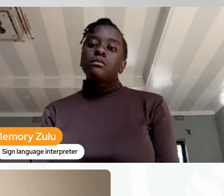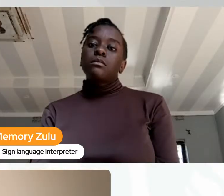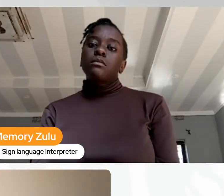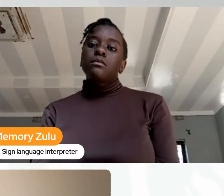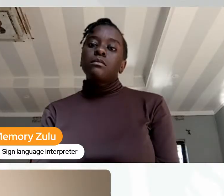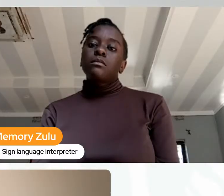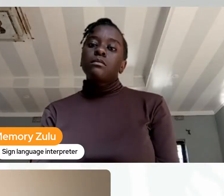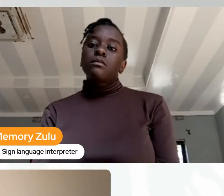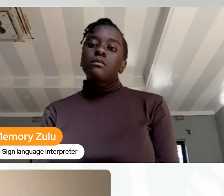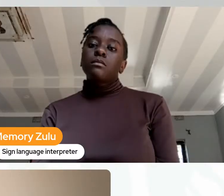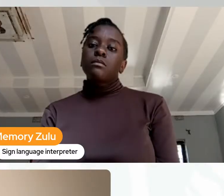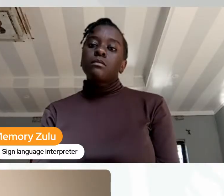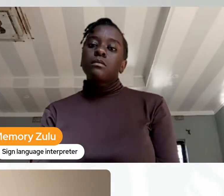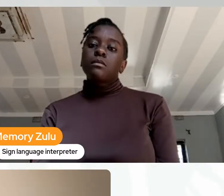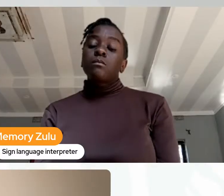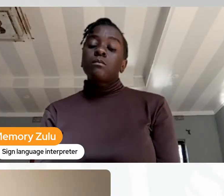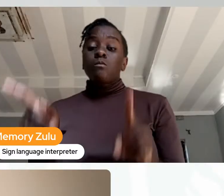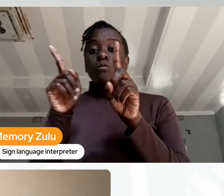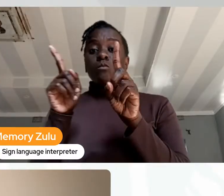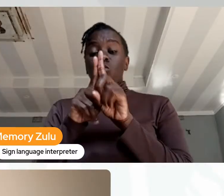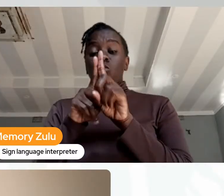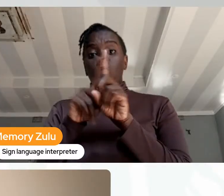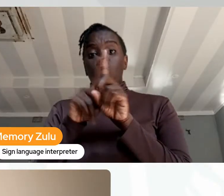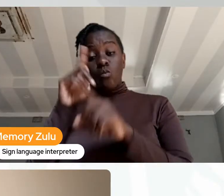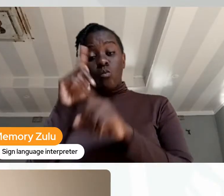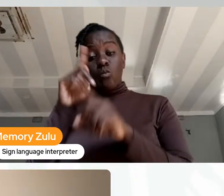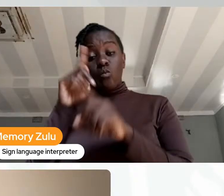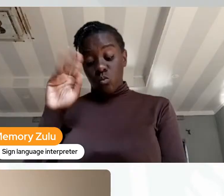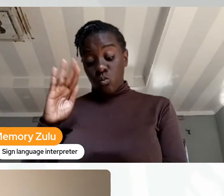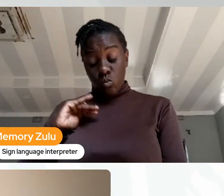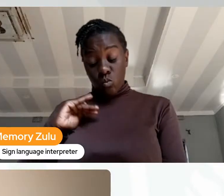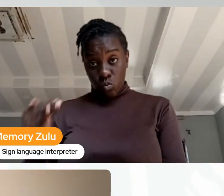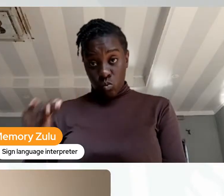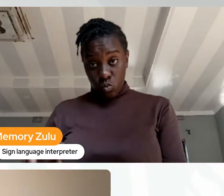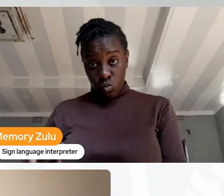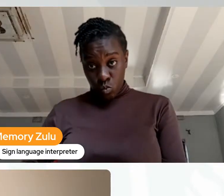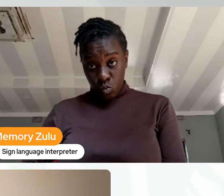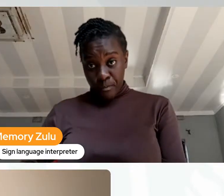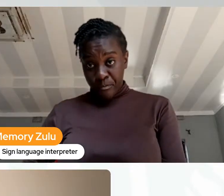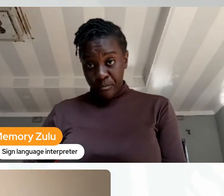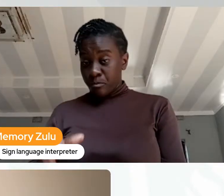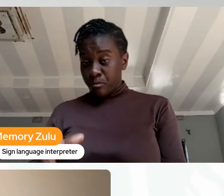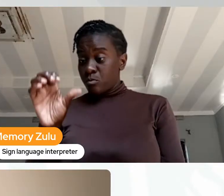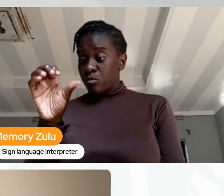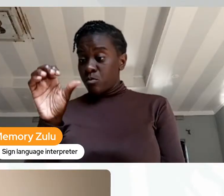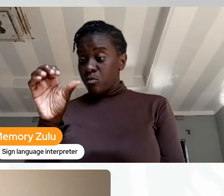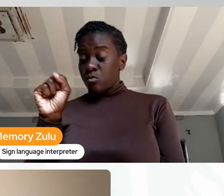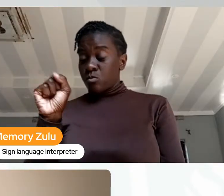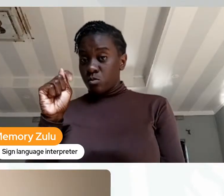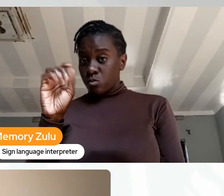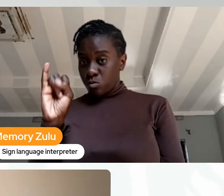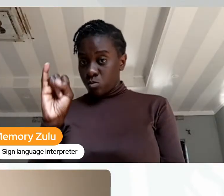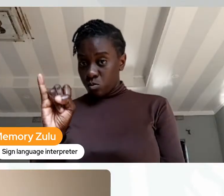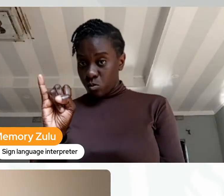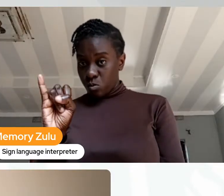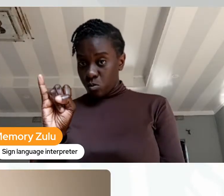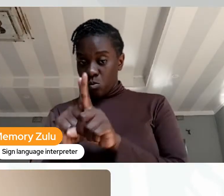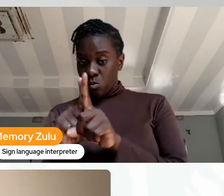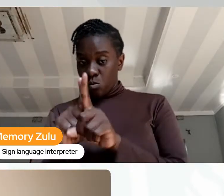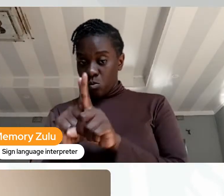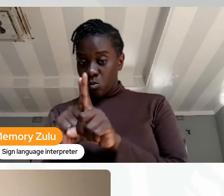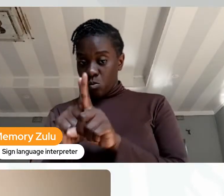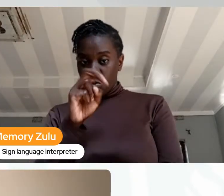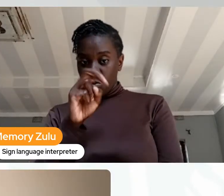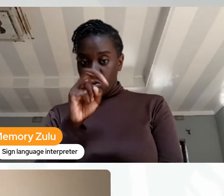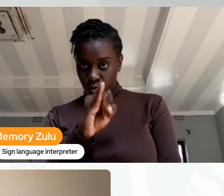easily. So, and it is also important to mention to say, many STIs in girls, they can come or